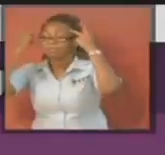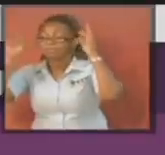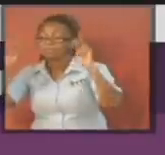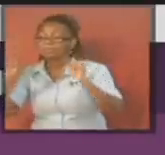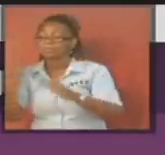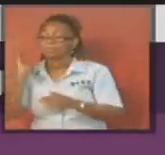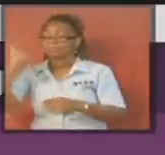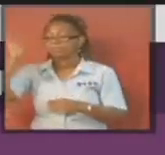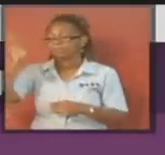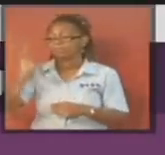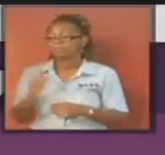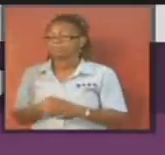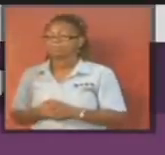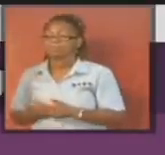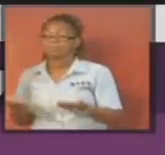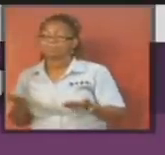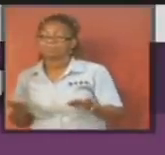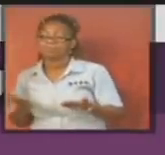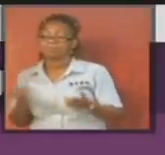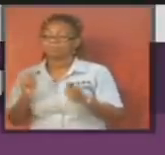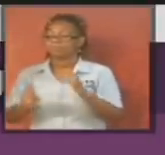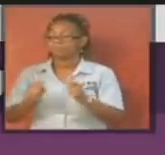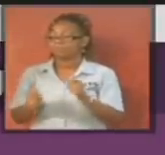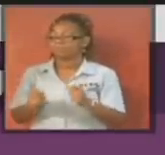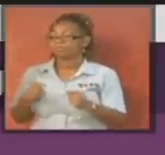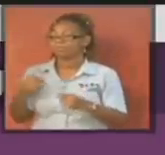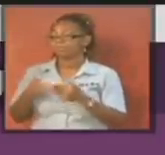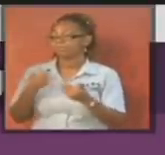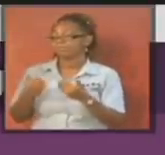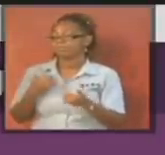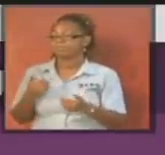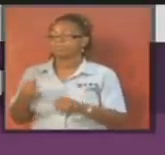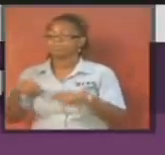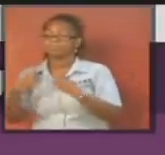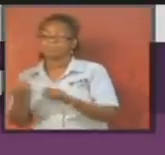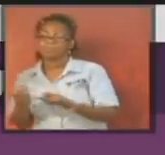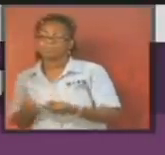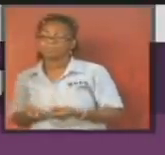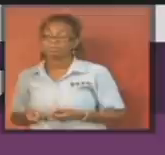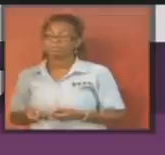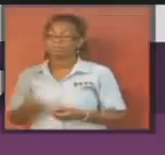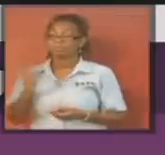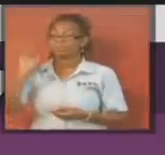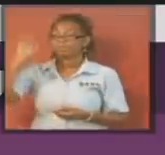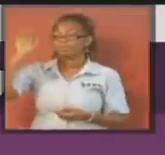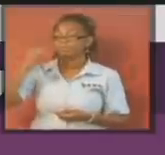Zoom. So we're just asking if you all could convey that concern that we have.